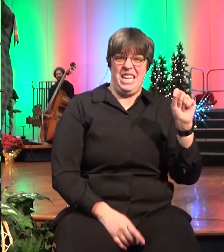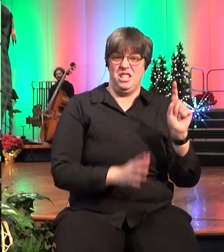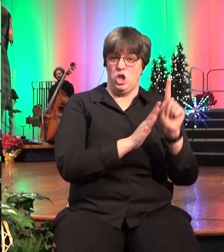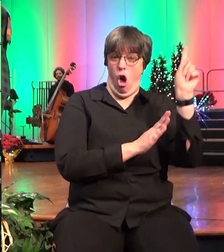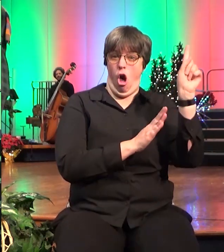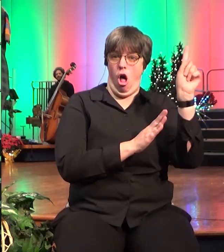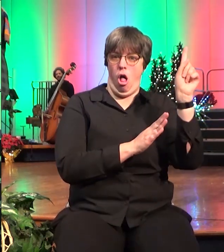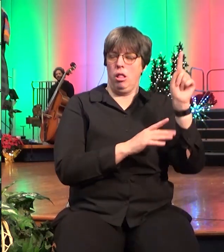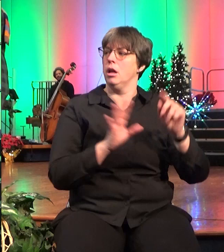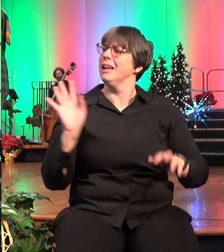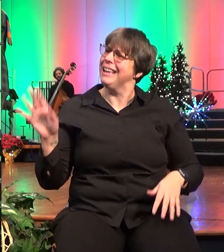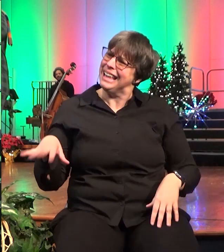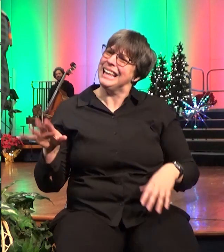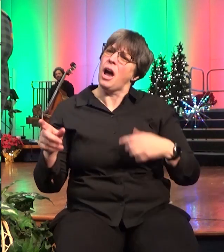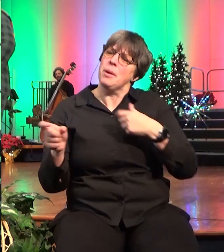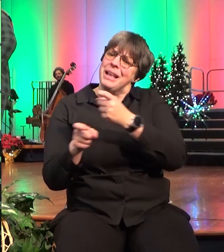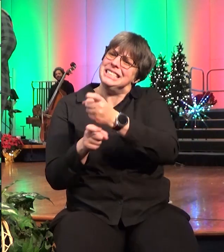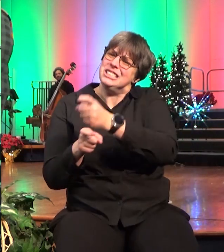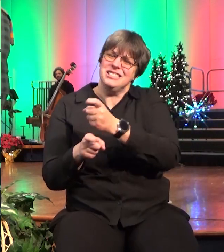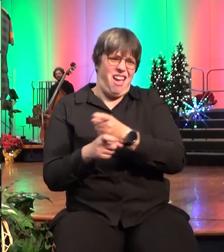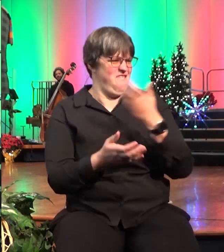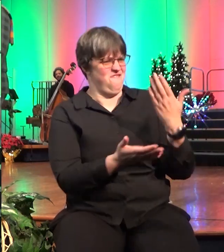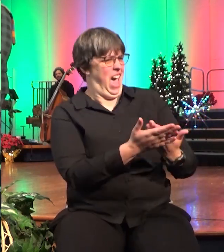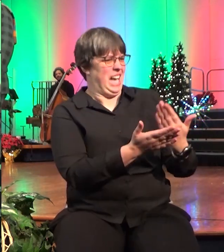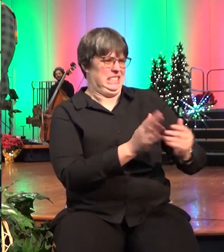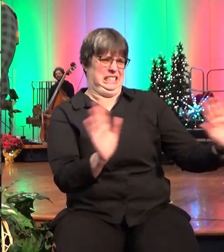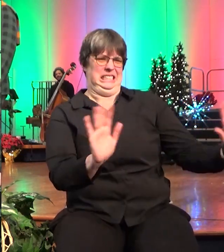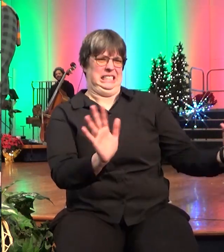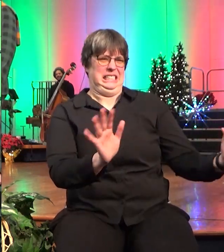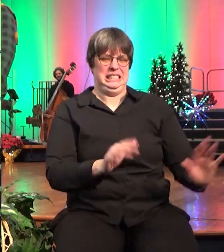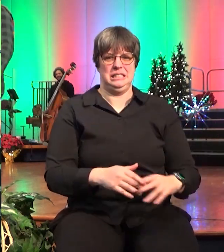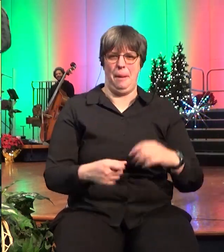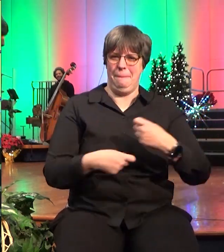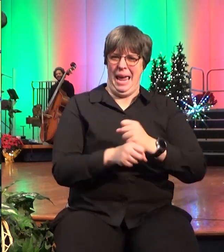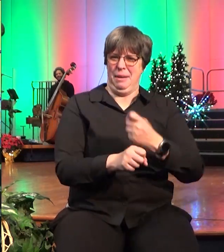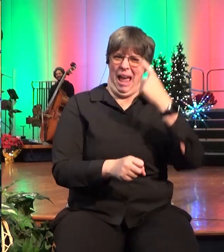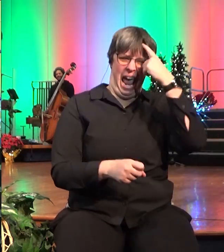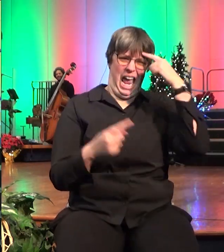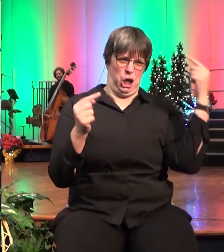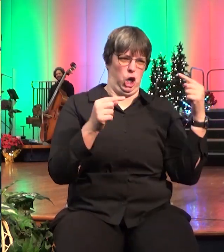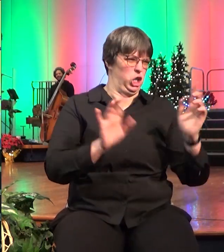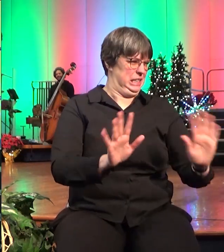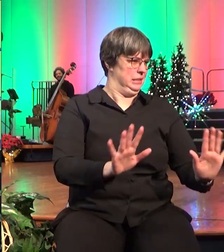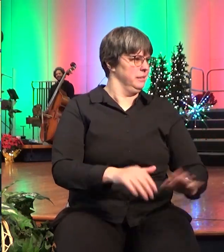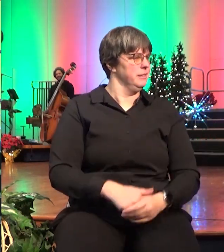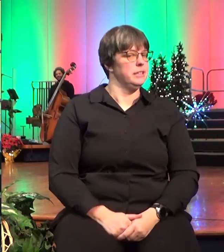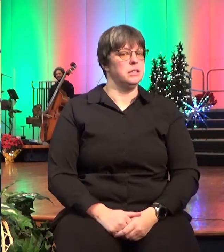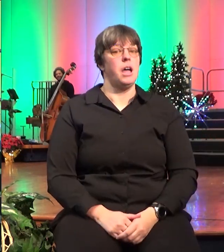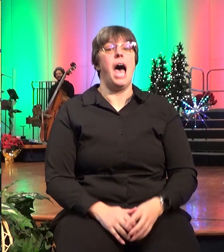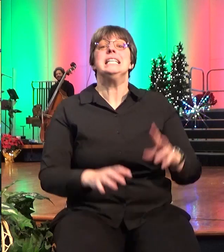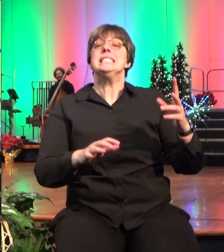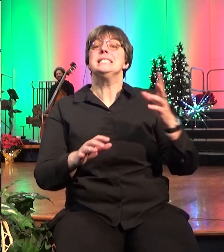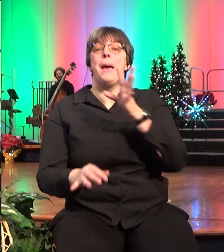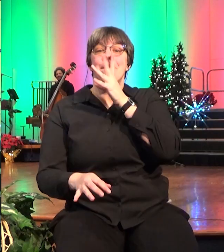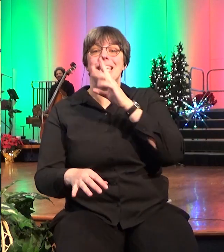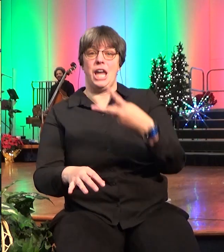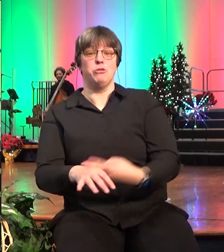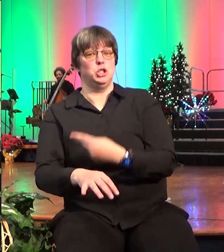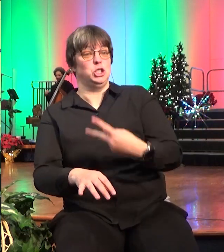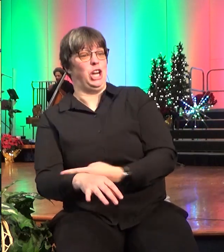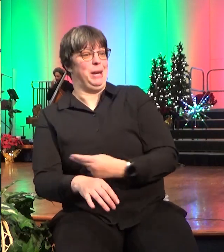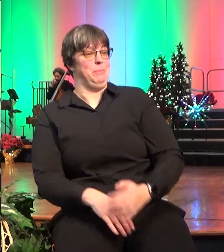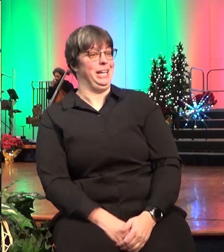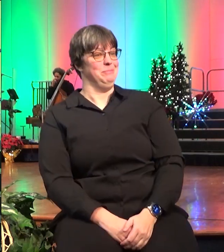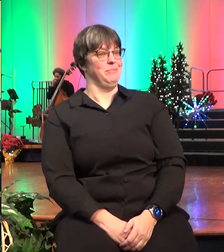we stick to the jokes? All these facts are like making my head hurt. Oh. Speaking of sheep, what did the